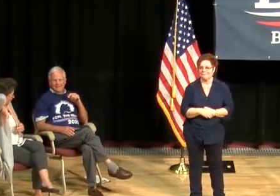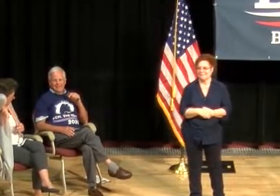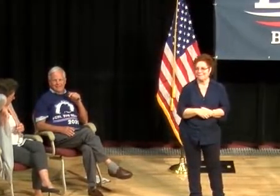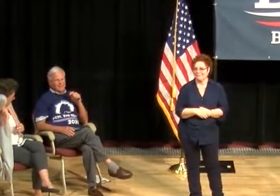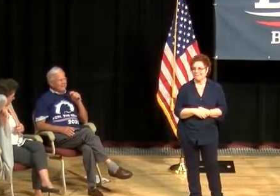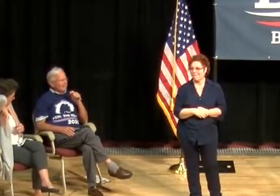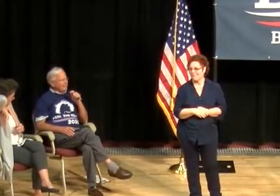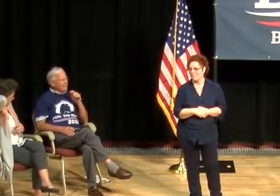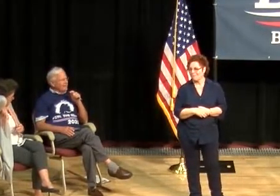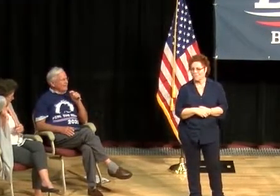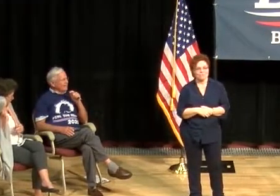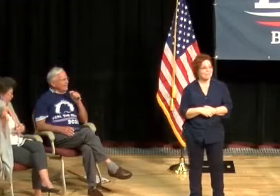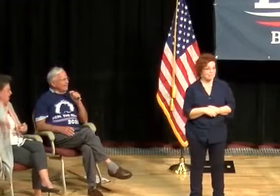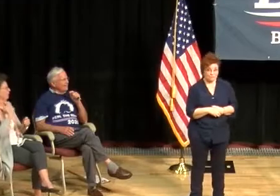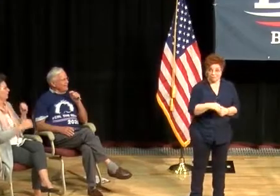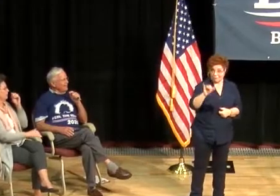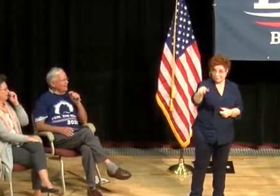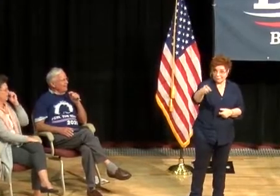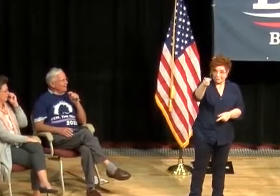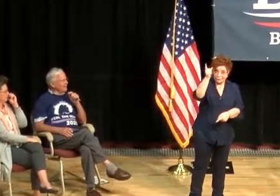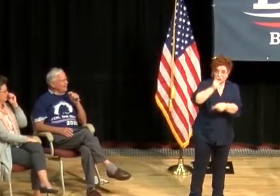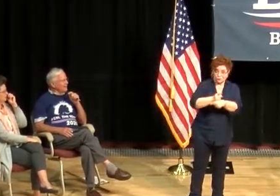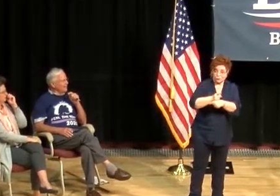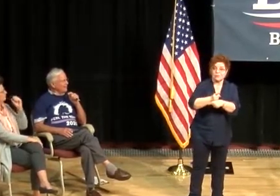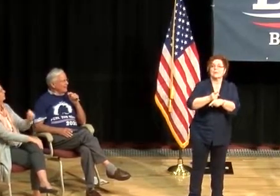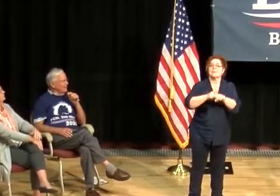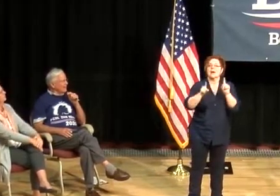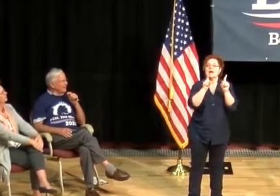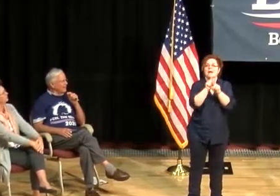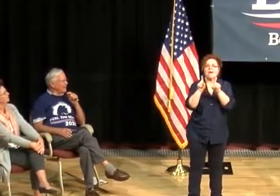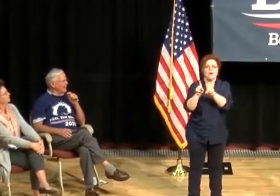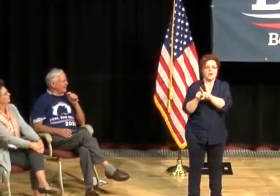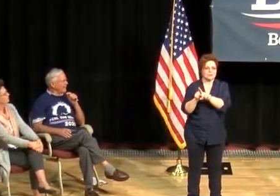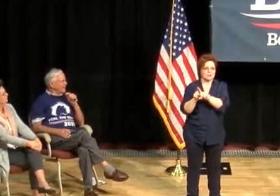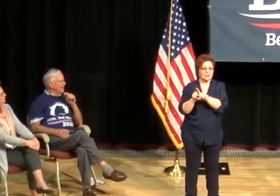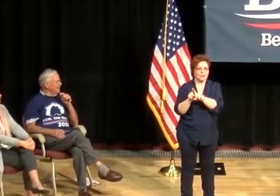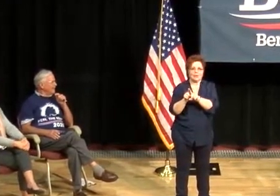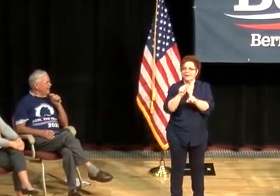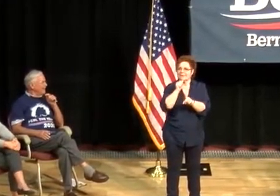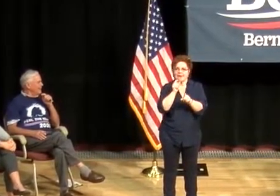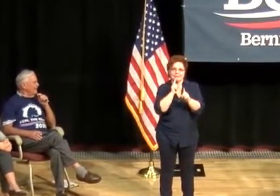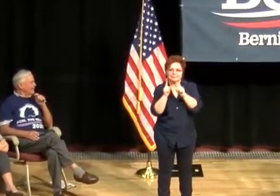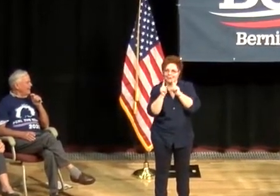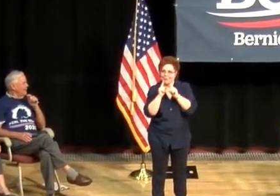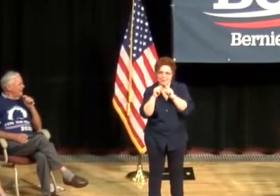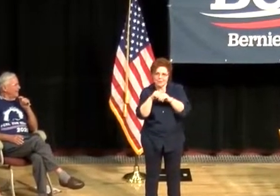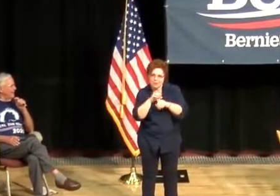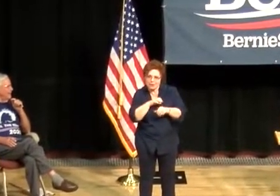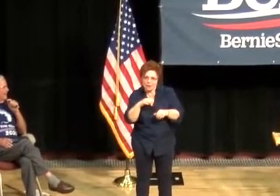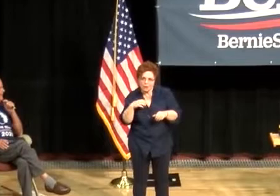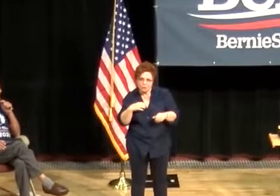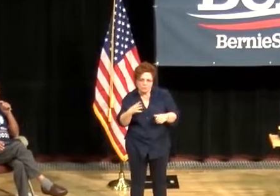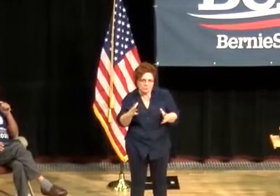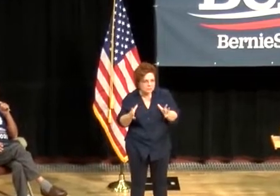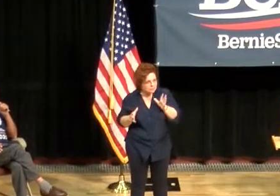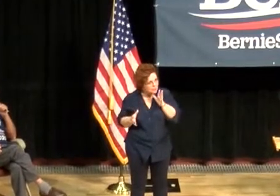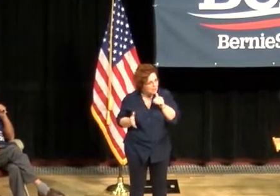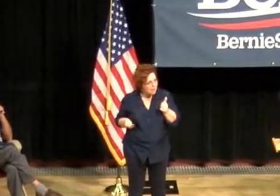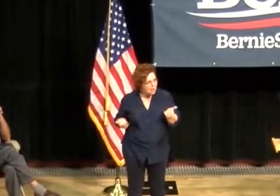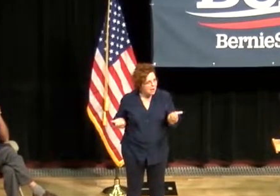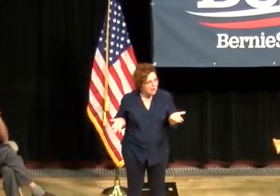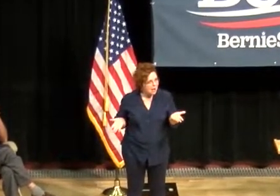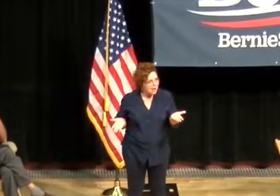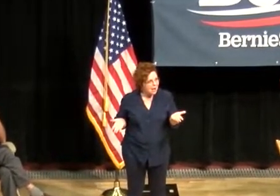Yep. And that is true, but it's also not talked about in Congress. Why isn't it talked about? In other